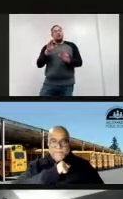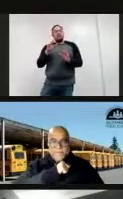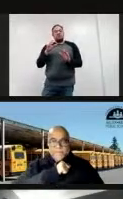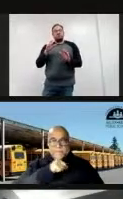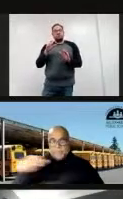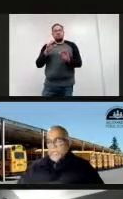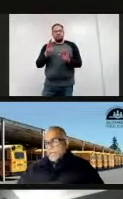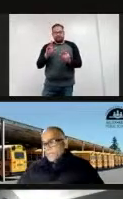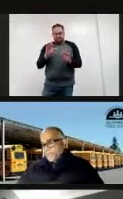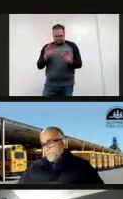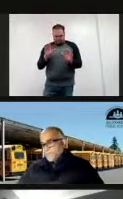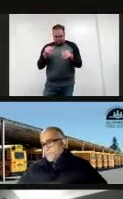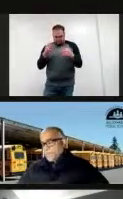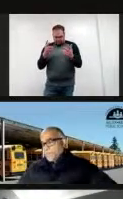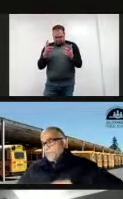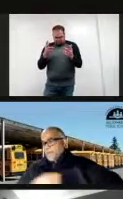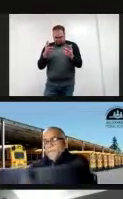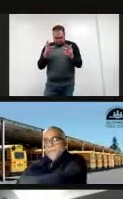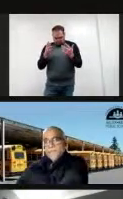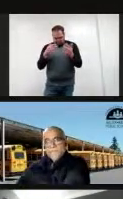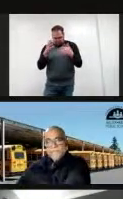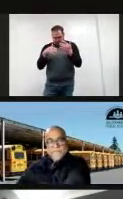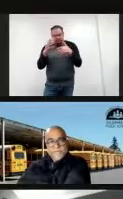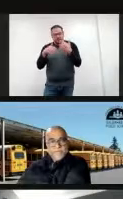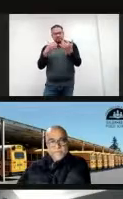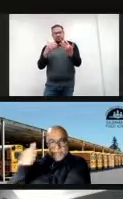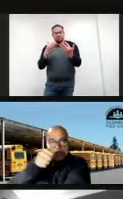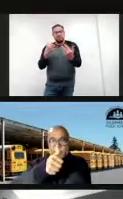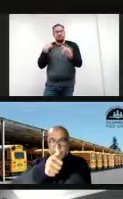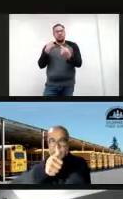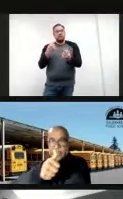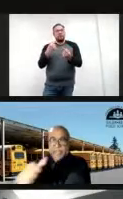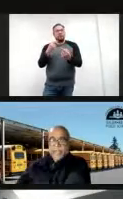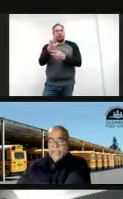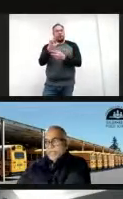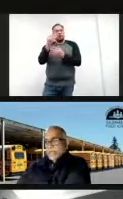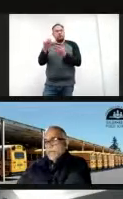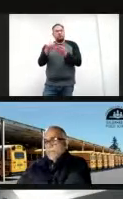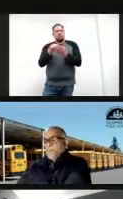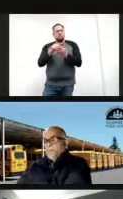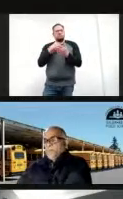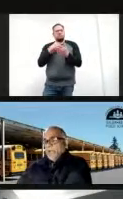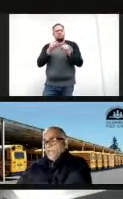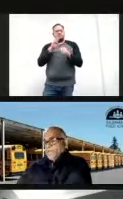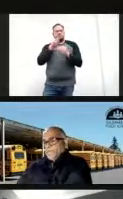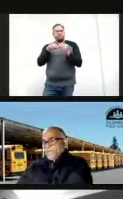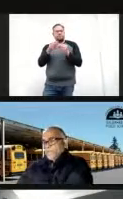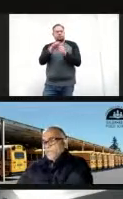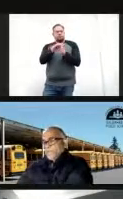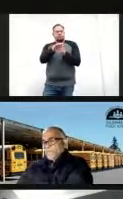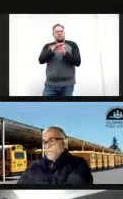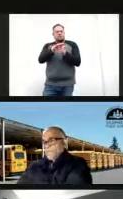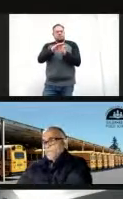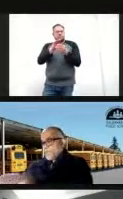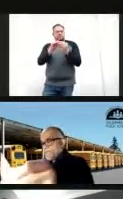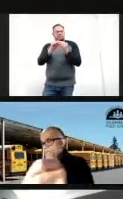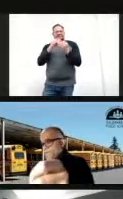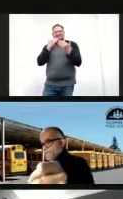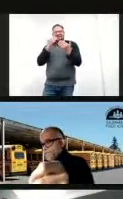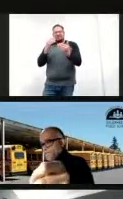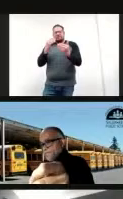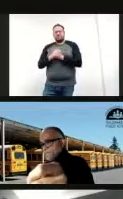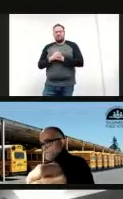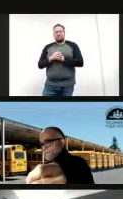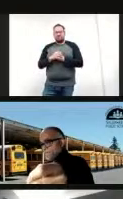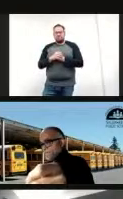If you would not mind if we waited till we got to that third page, and I can speak to sort of regional numbers. Thank you so much, Director